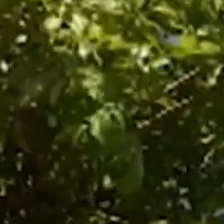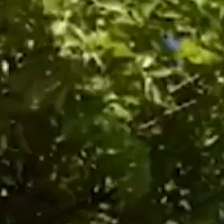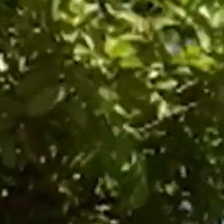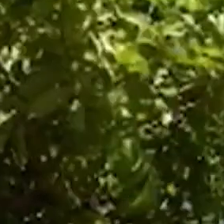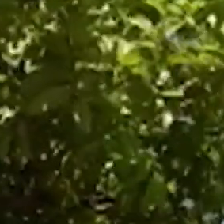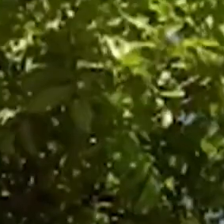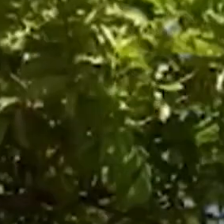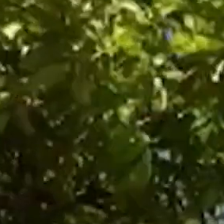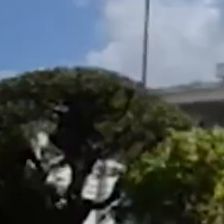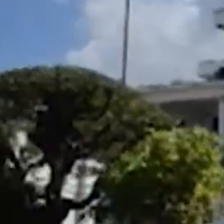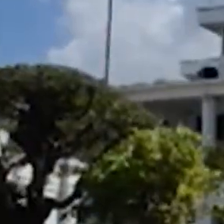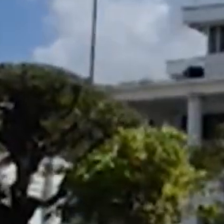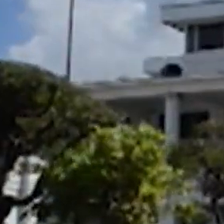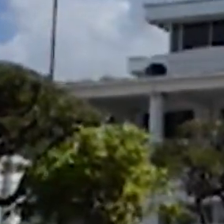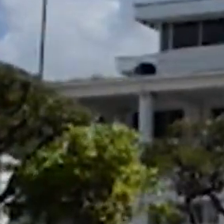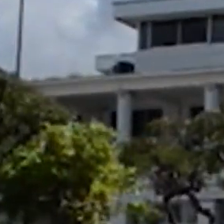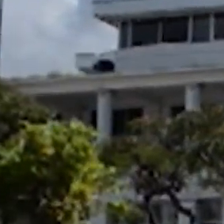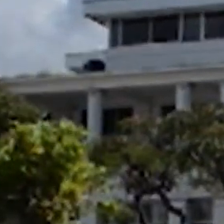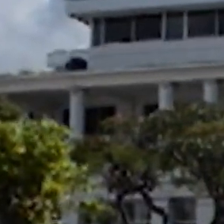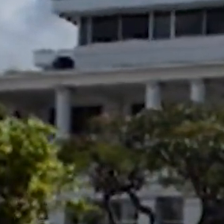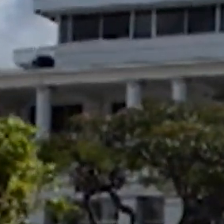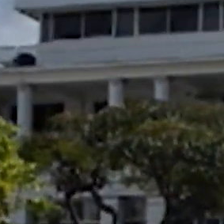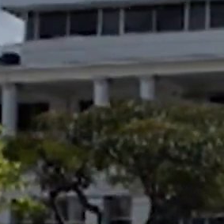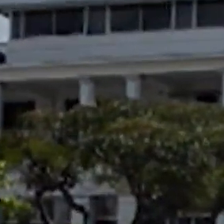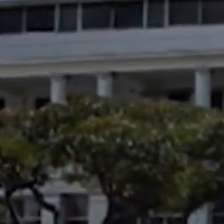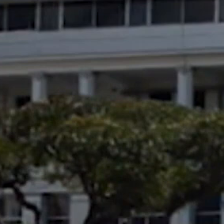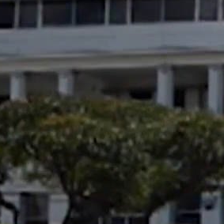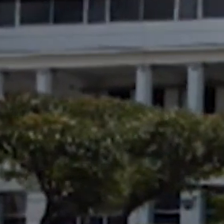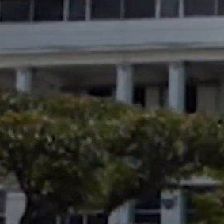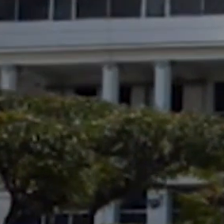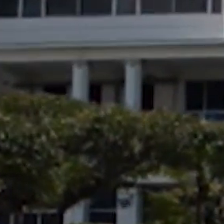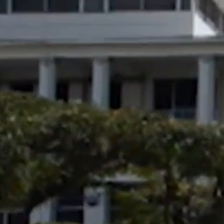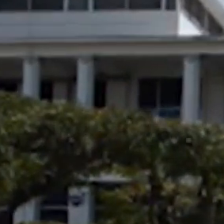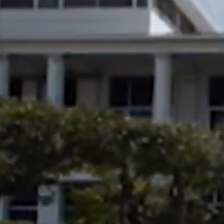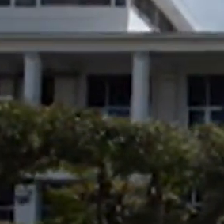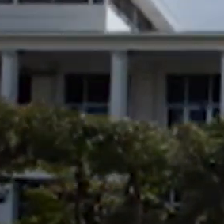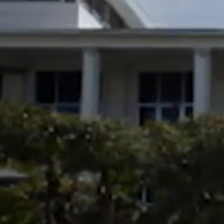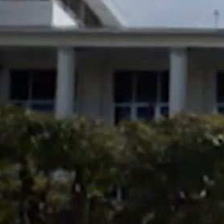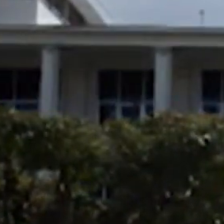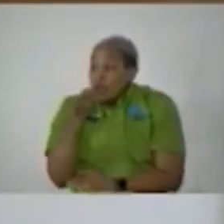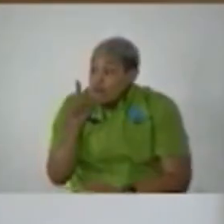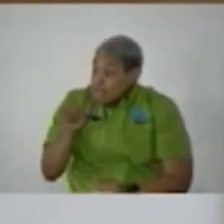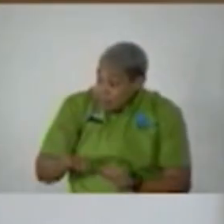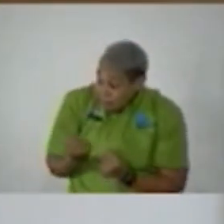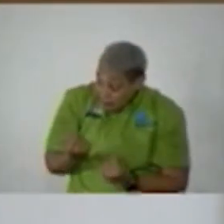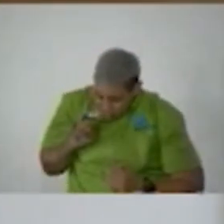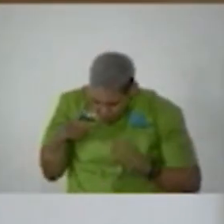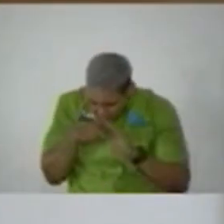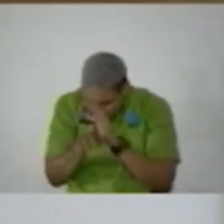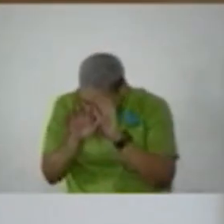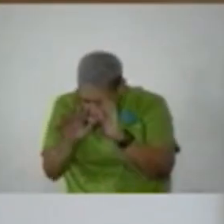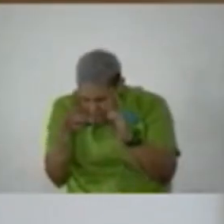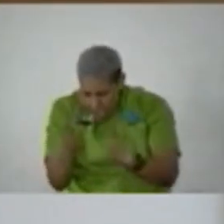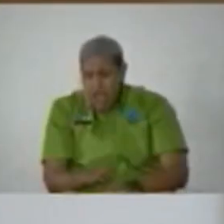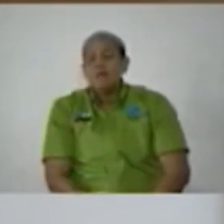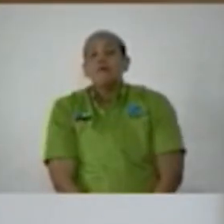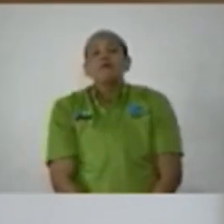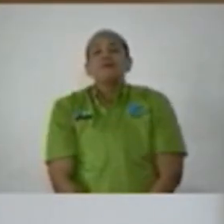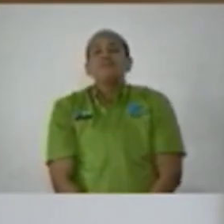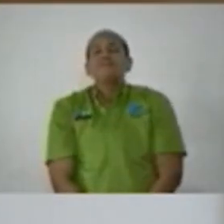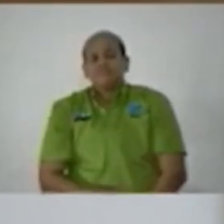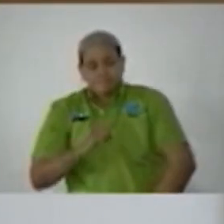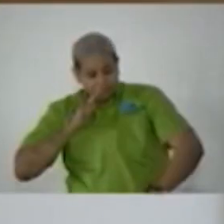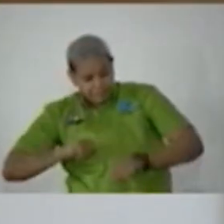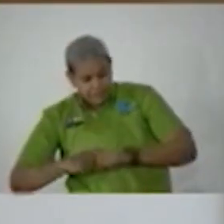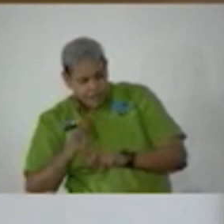Section 42F to increase the life imprisonment term for murder from 30 to 50 years. The starting point